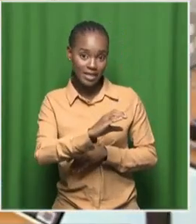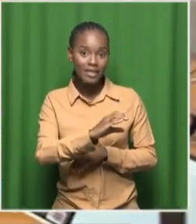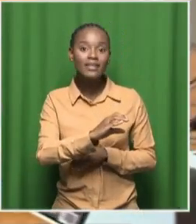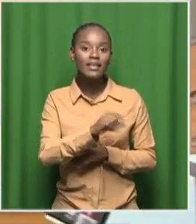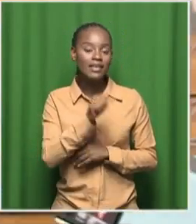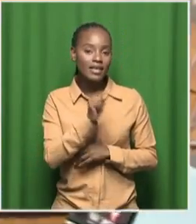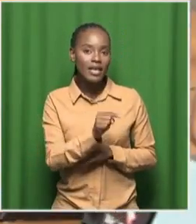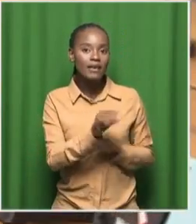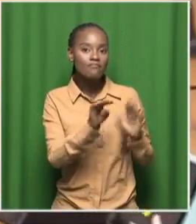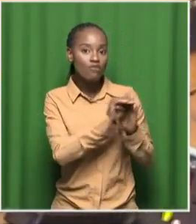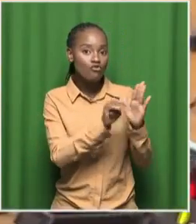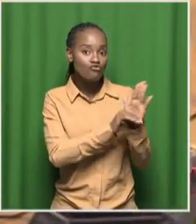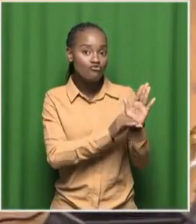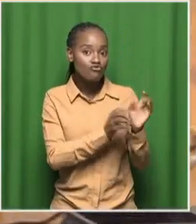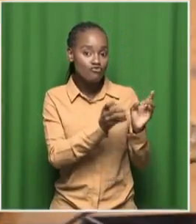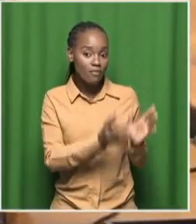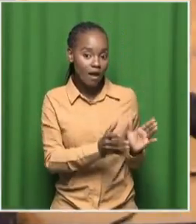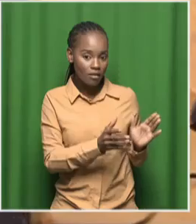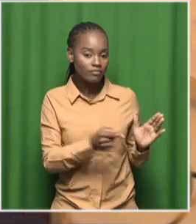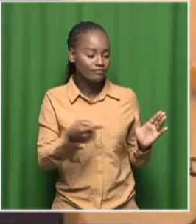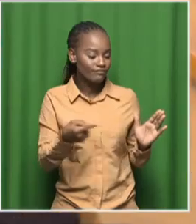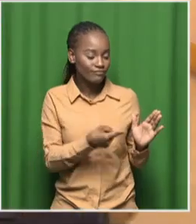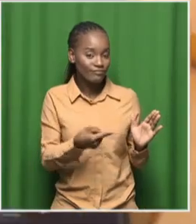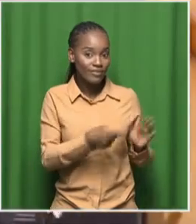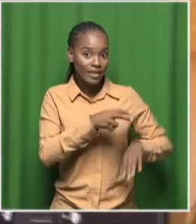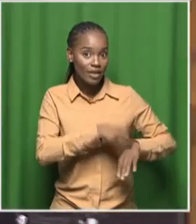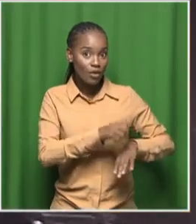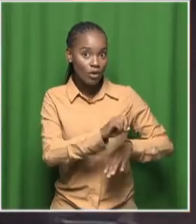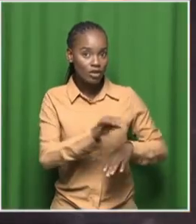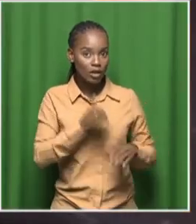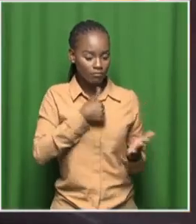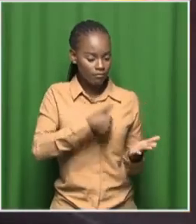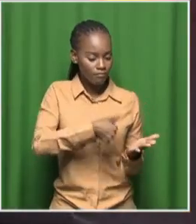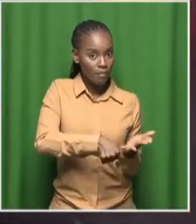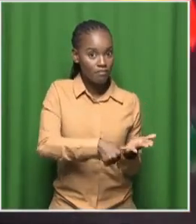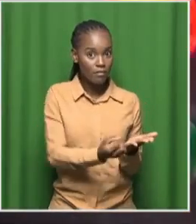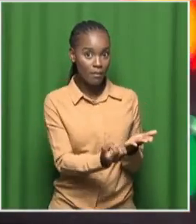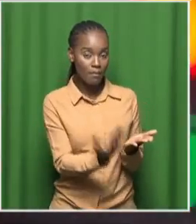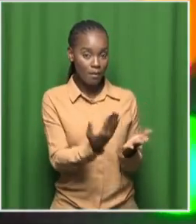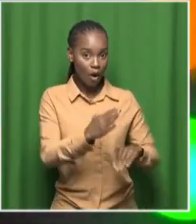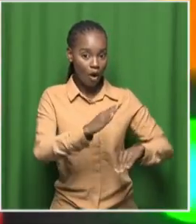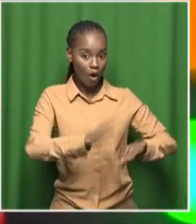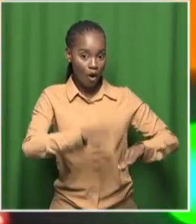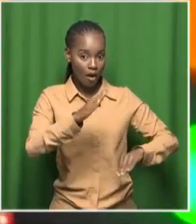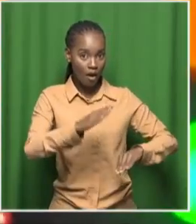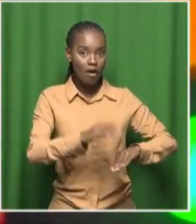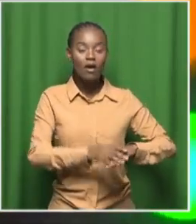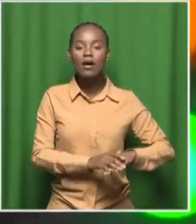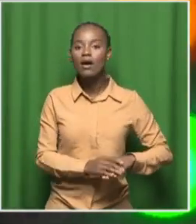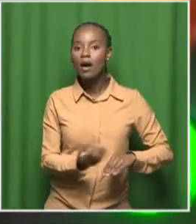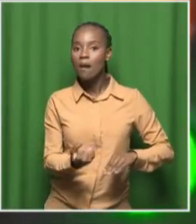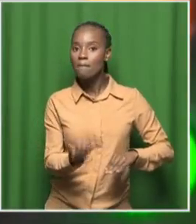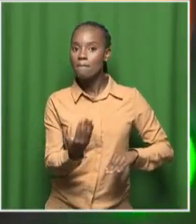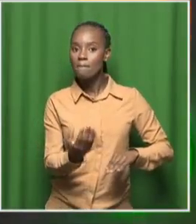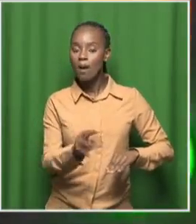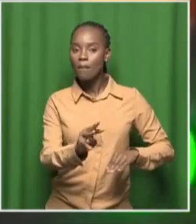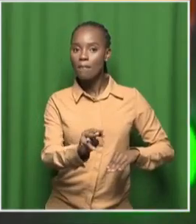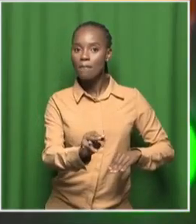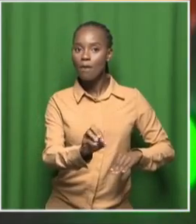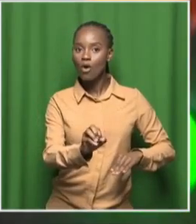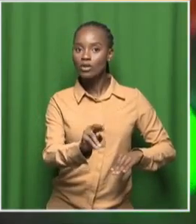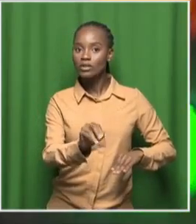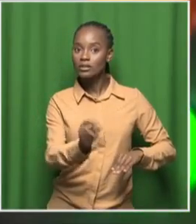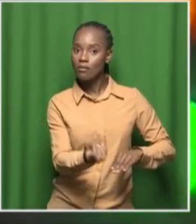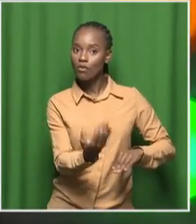So how this works is when you switch on this, motor 1 comes on, motor 2 comes on, and motor